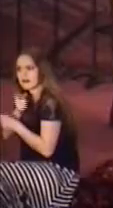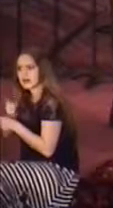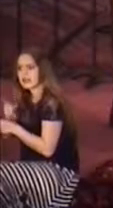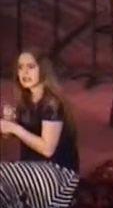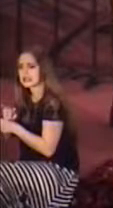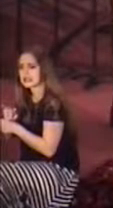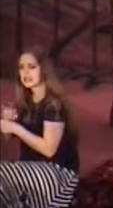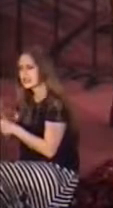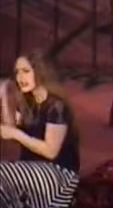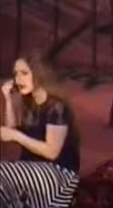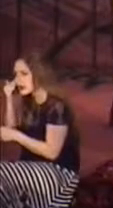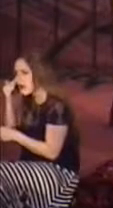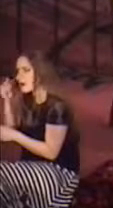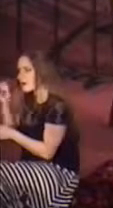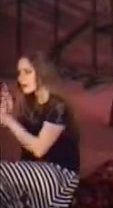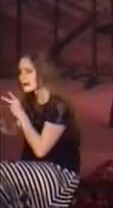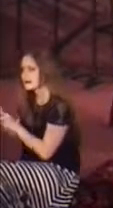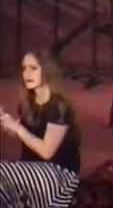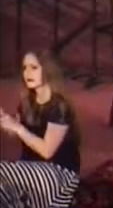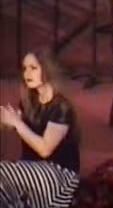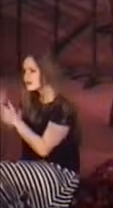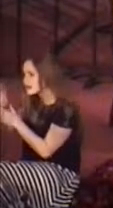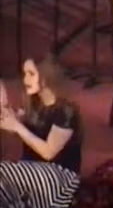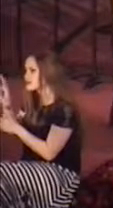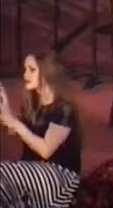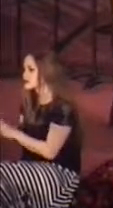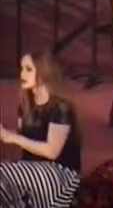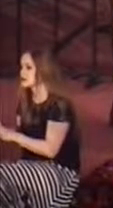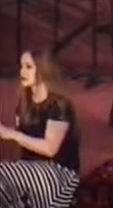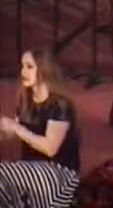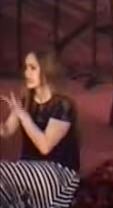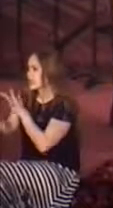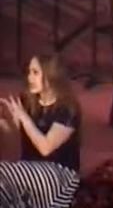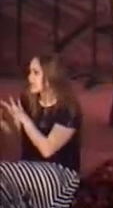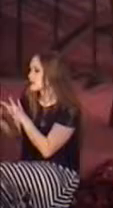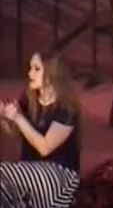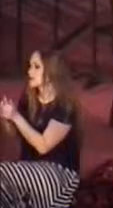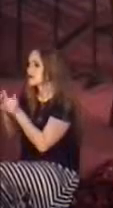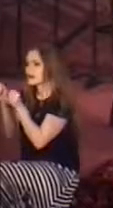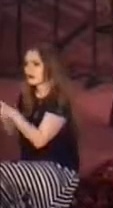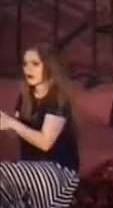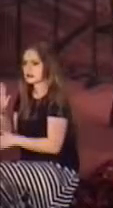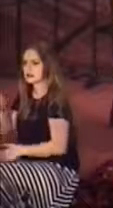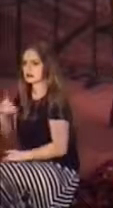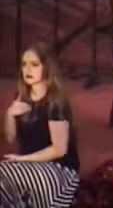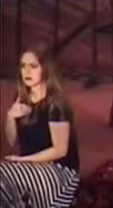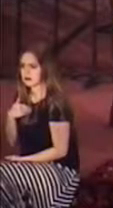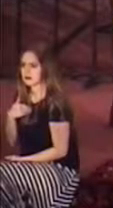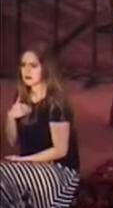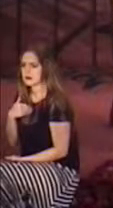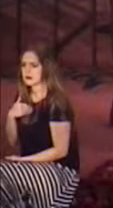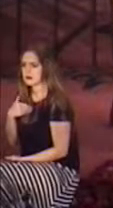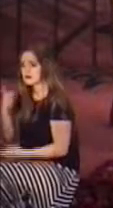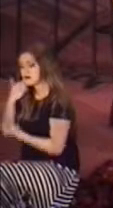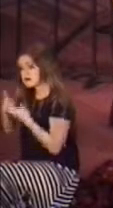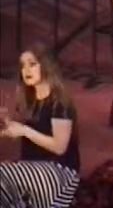And get to know somebody, find somebody, hook up with somebody, connect with another lost soul. It's a good